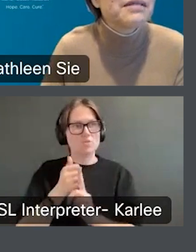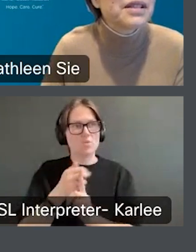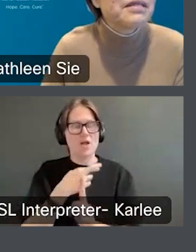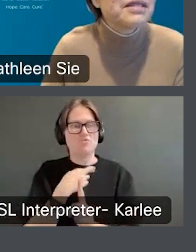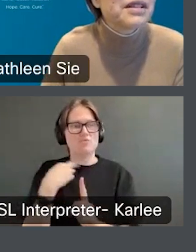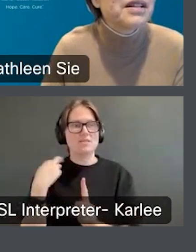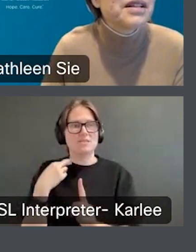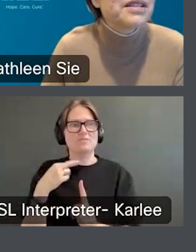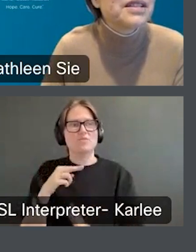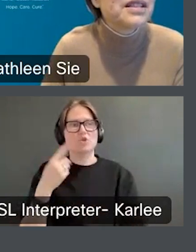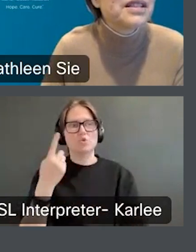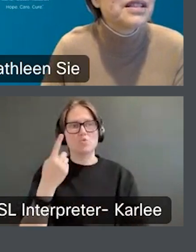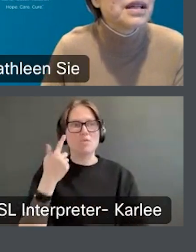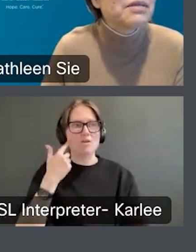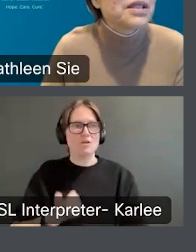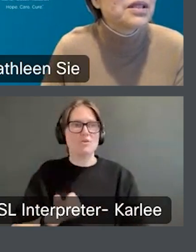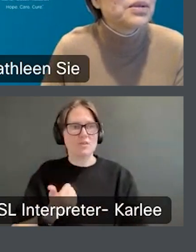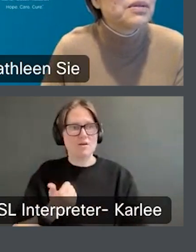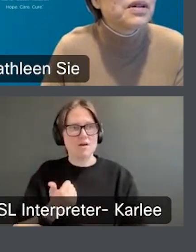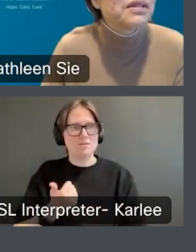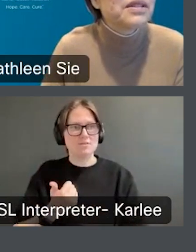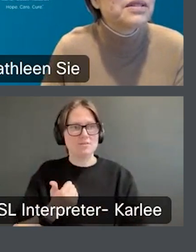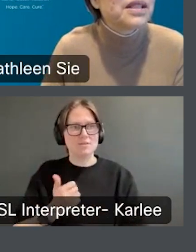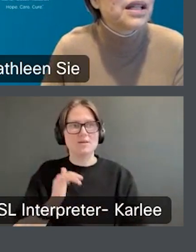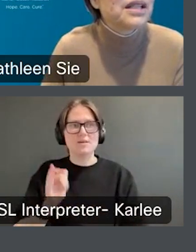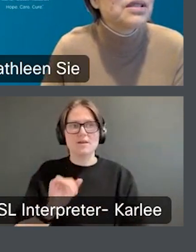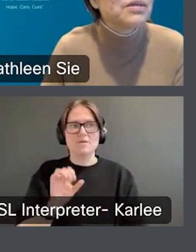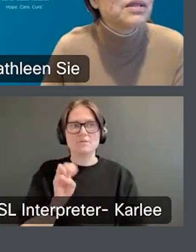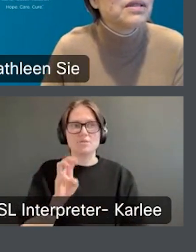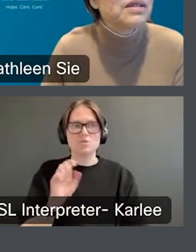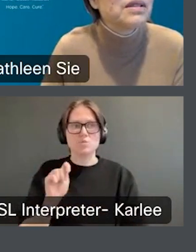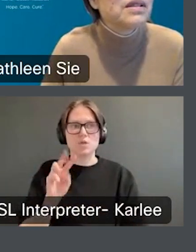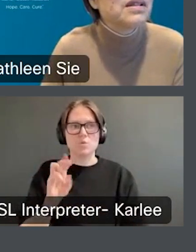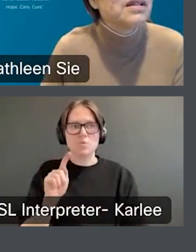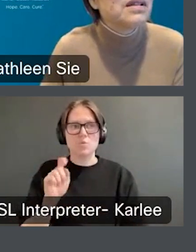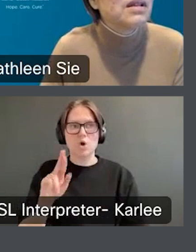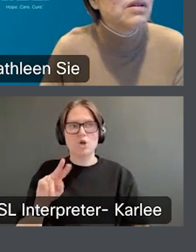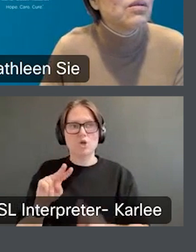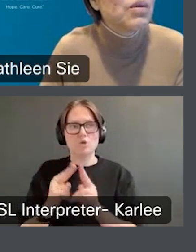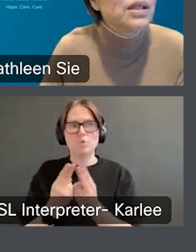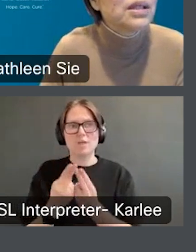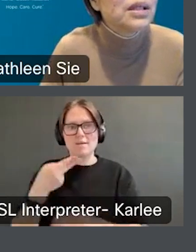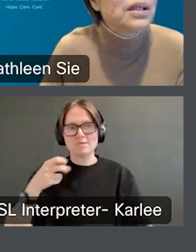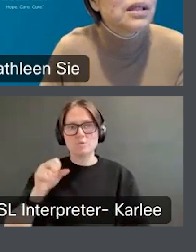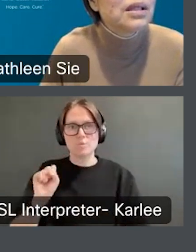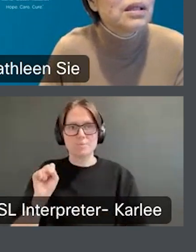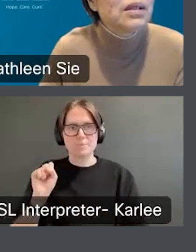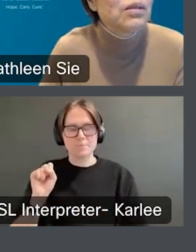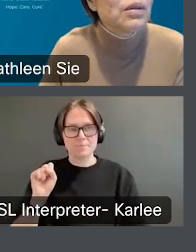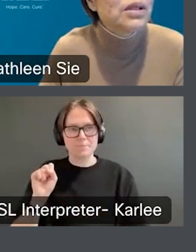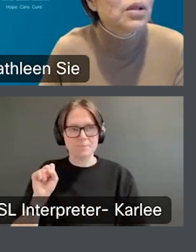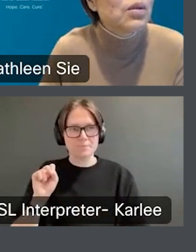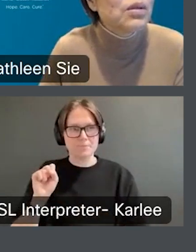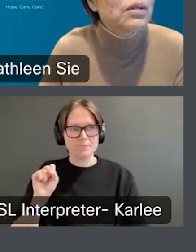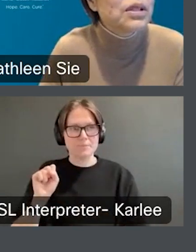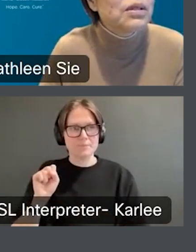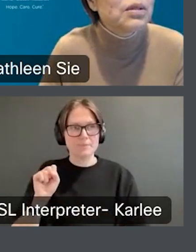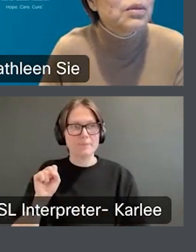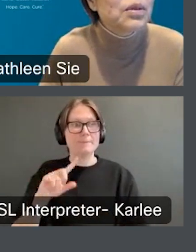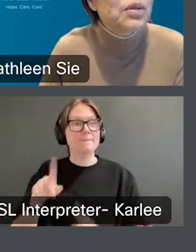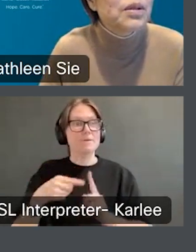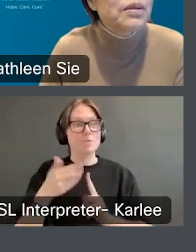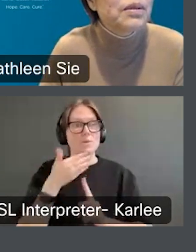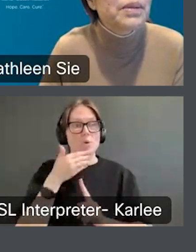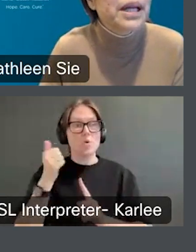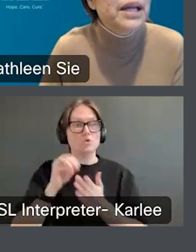unilateral hearing loss. And that was at Sweetwater Union High School. Yeah. Once the older students were